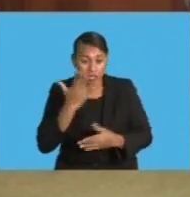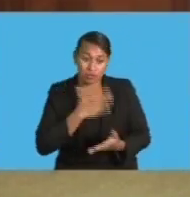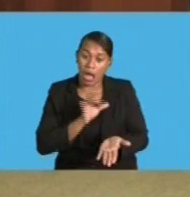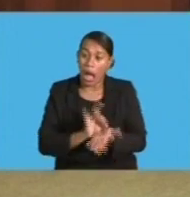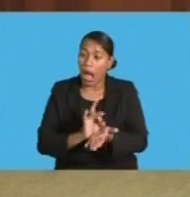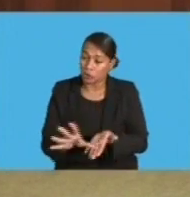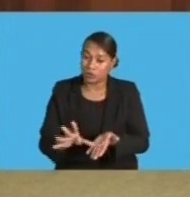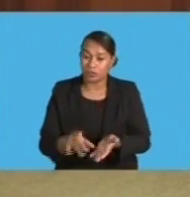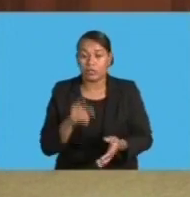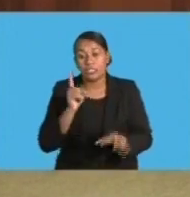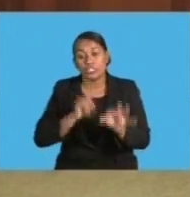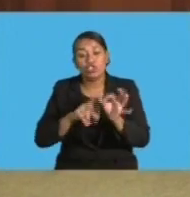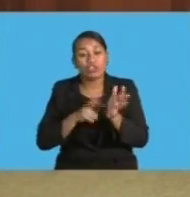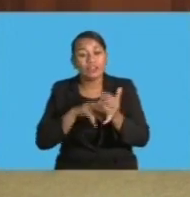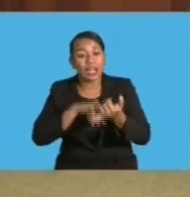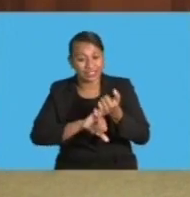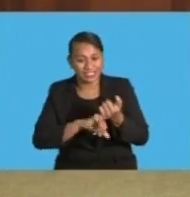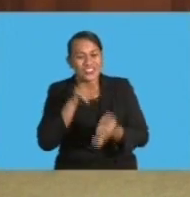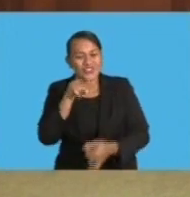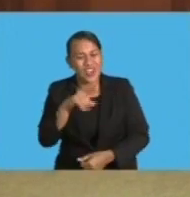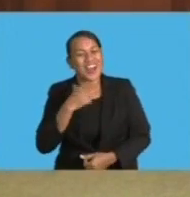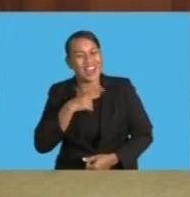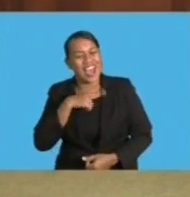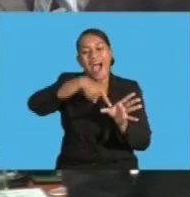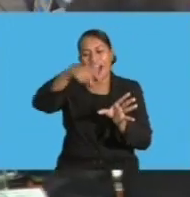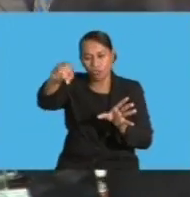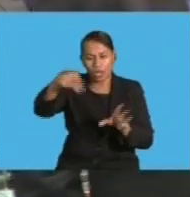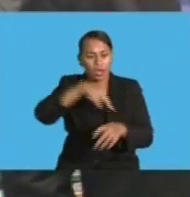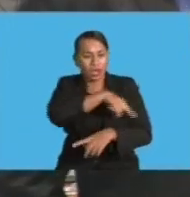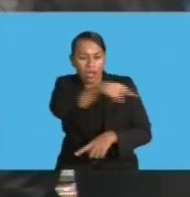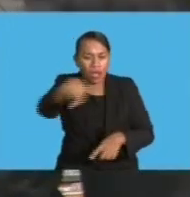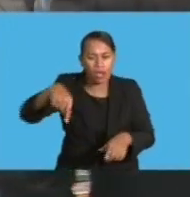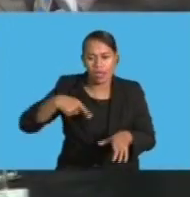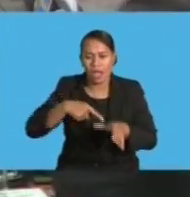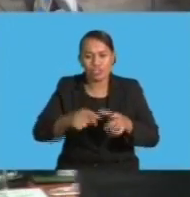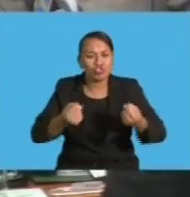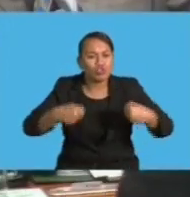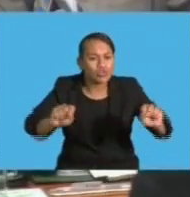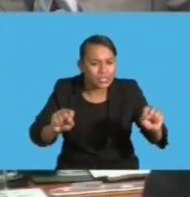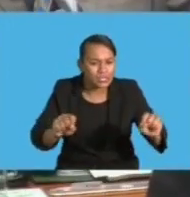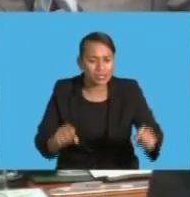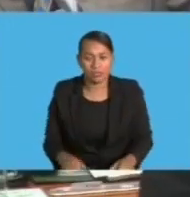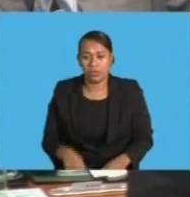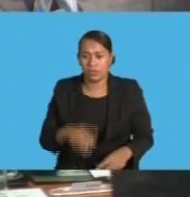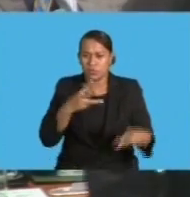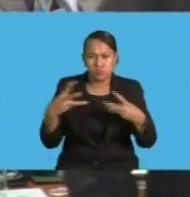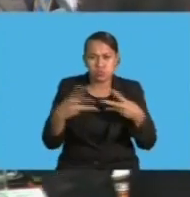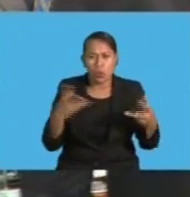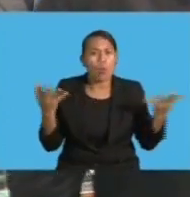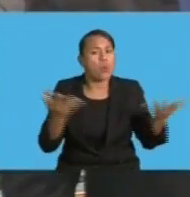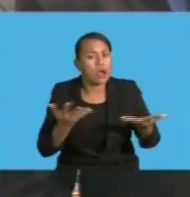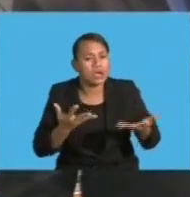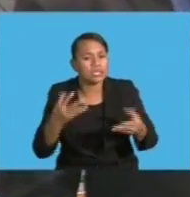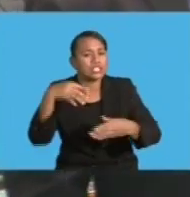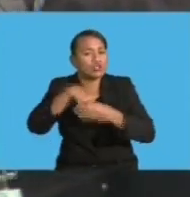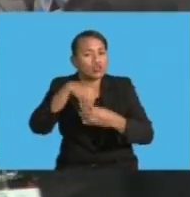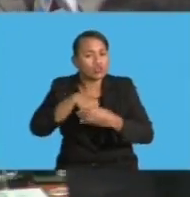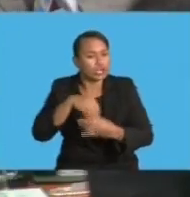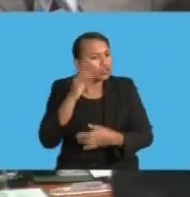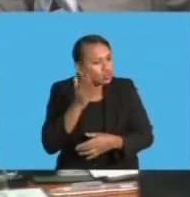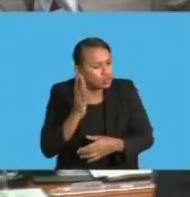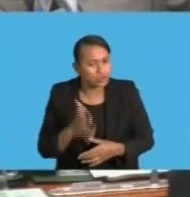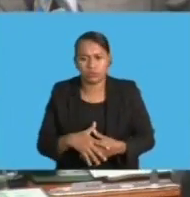the PBS and all that? Expect that. The battlefield is out there in the schools. The battlefield is out